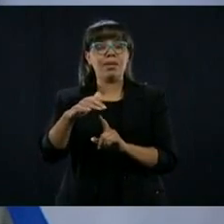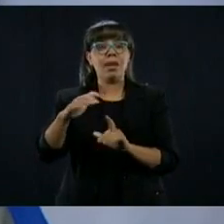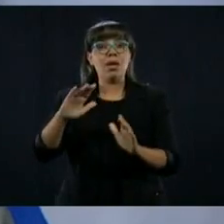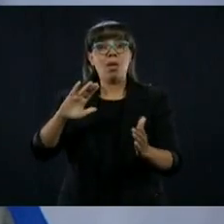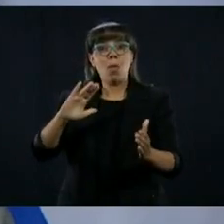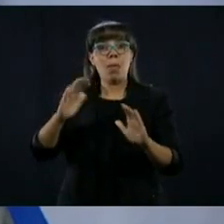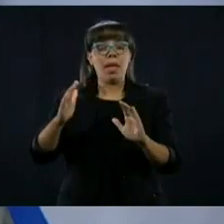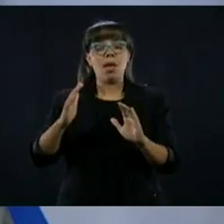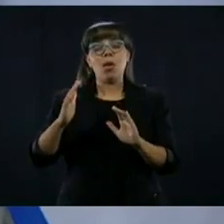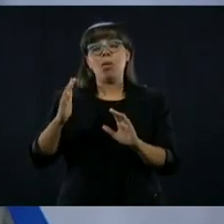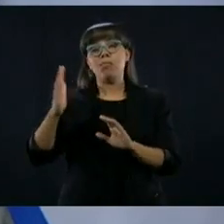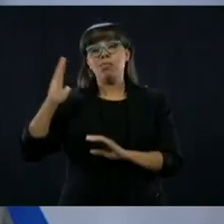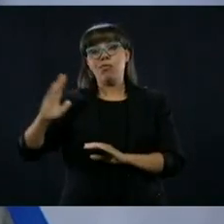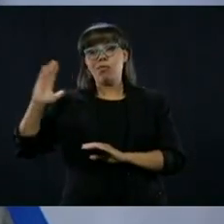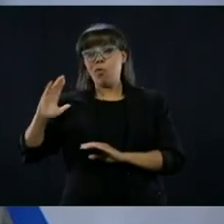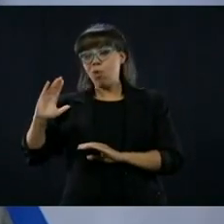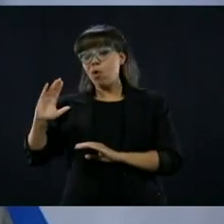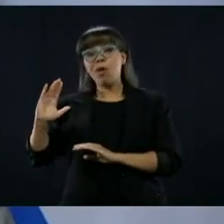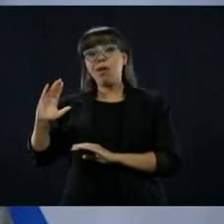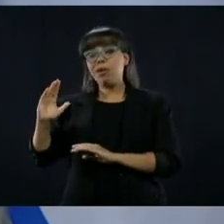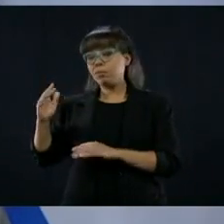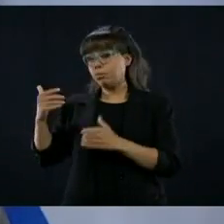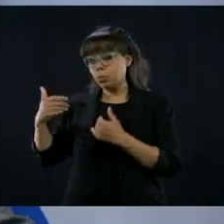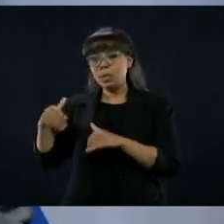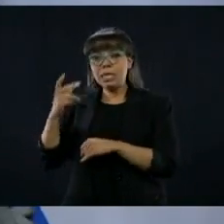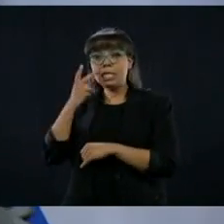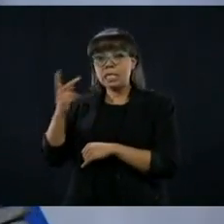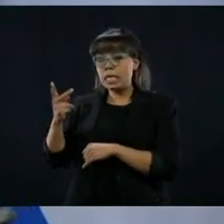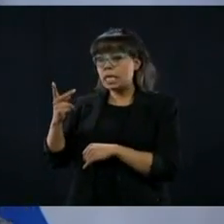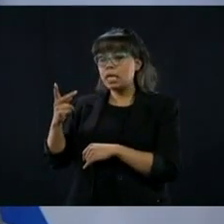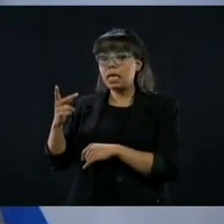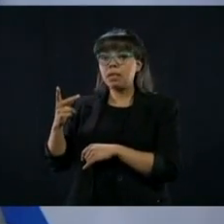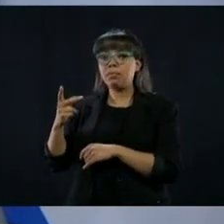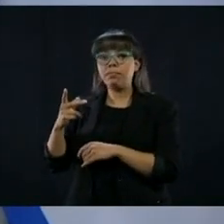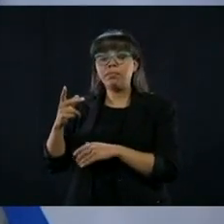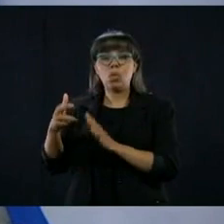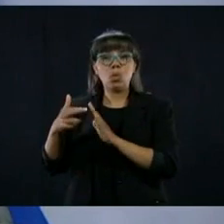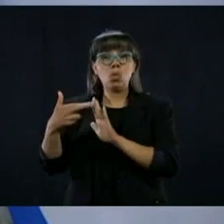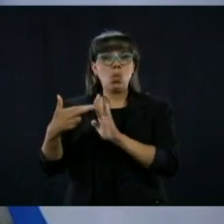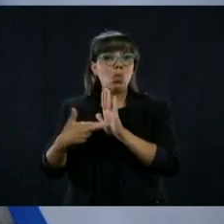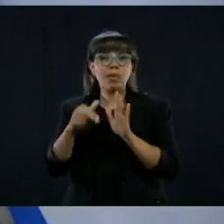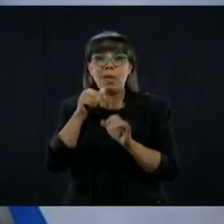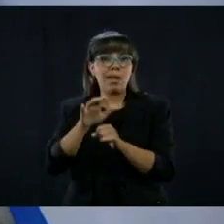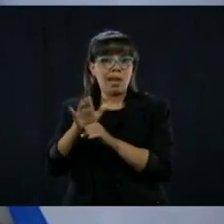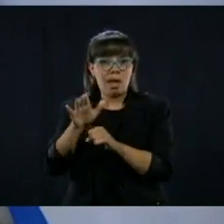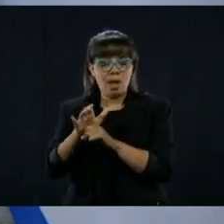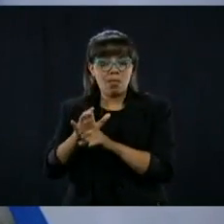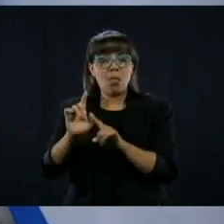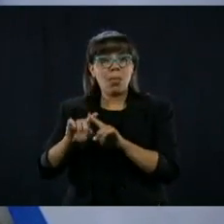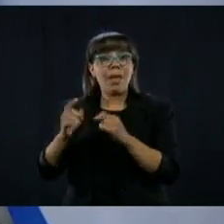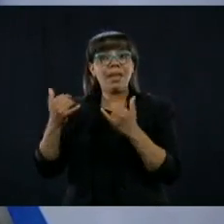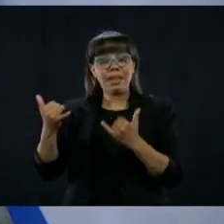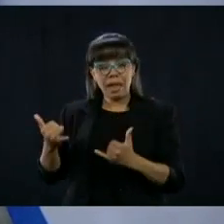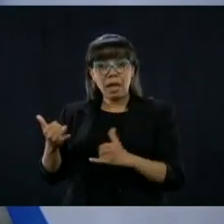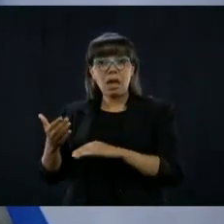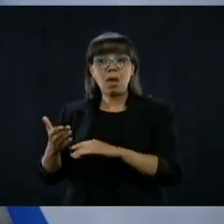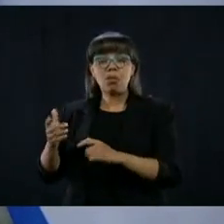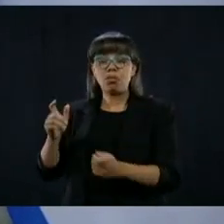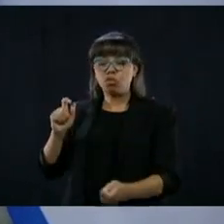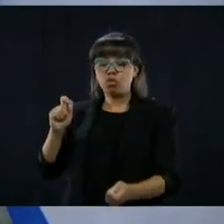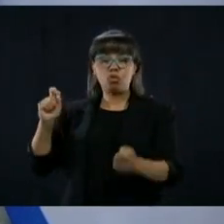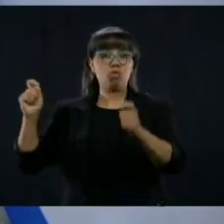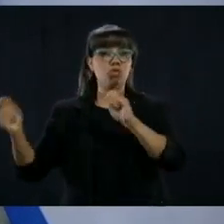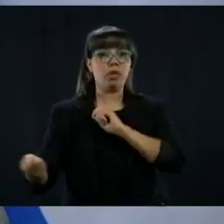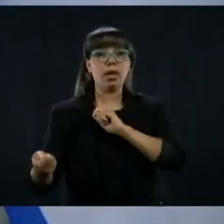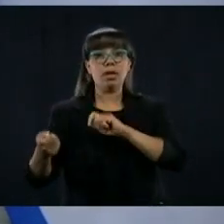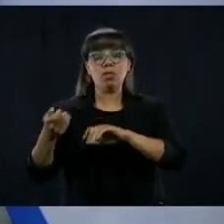keep the 2 meters distance or have protective equipment. I'm not so sure that in social